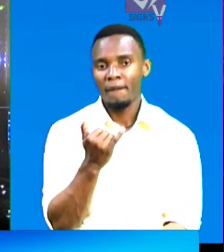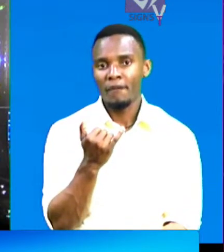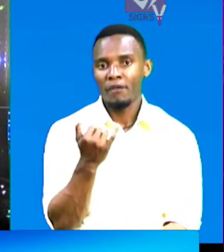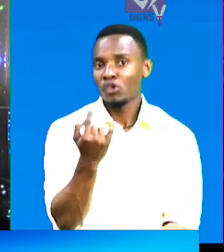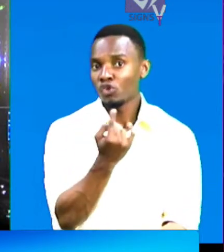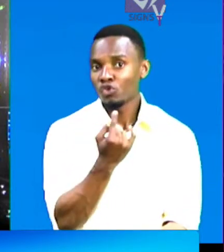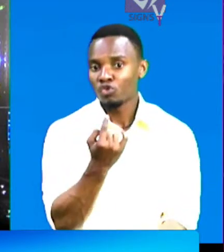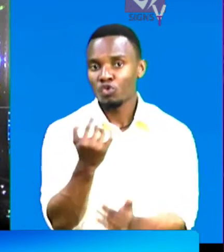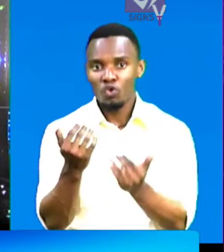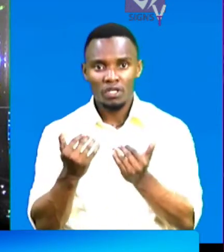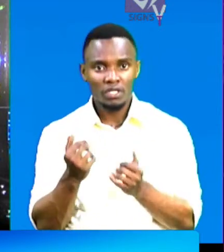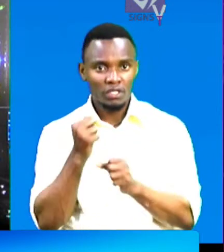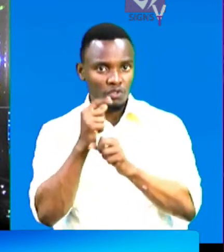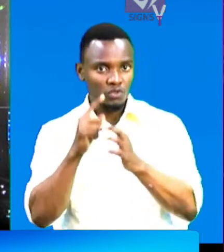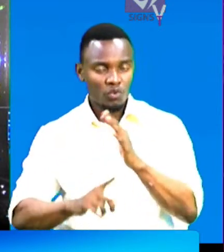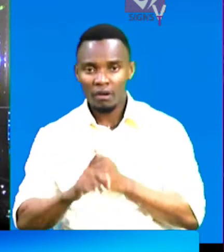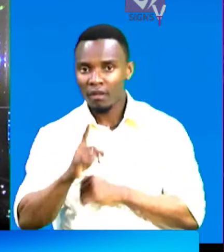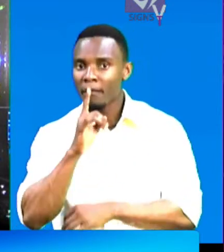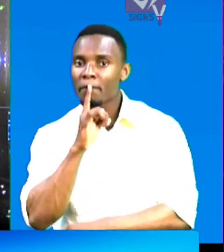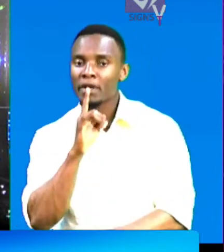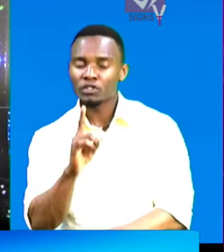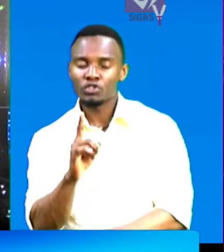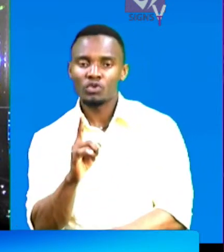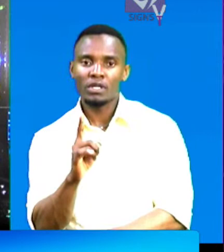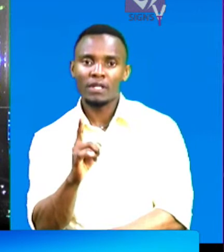need to make sure you